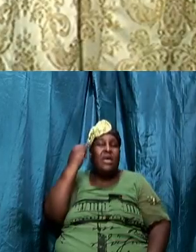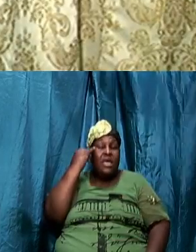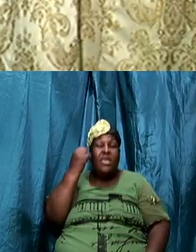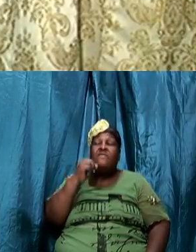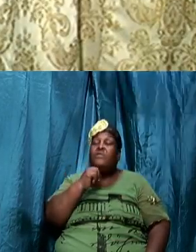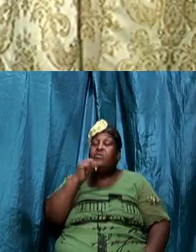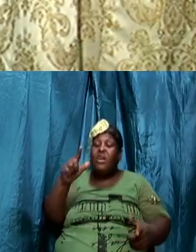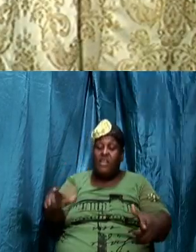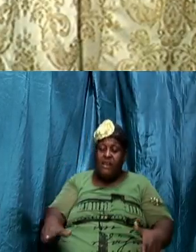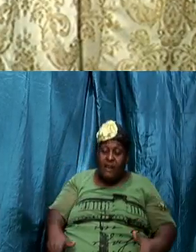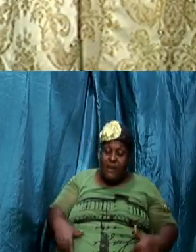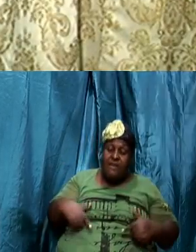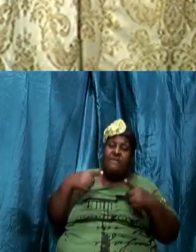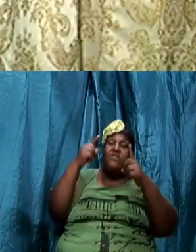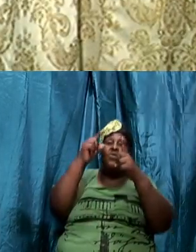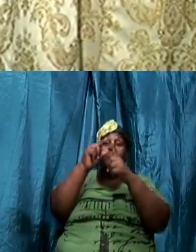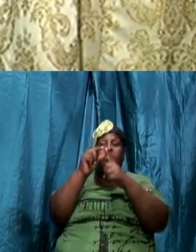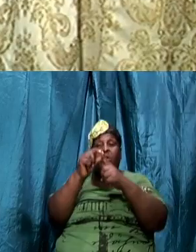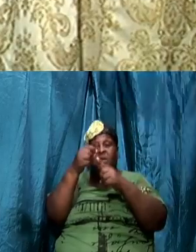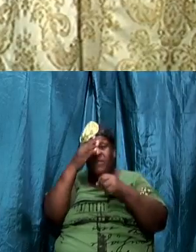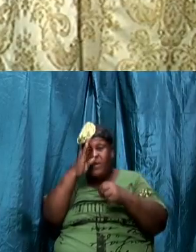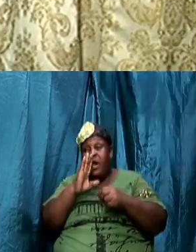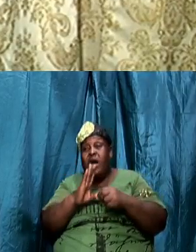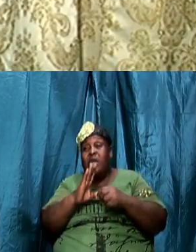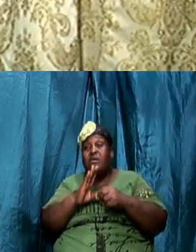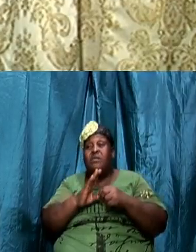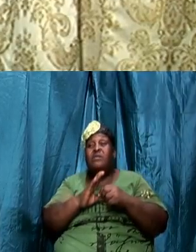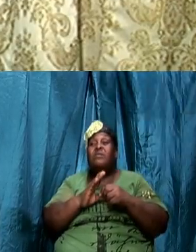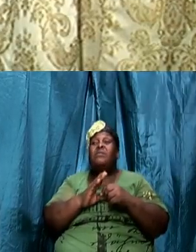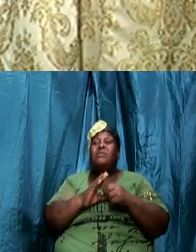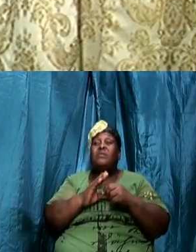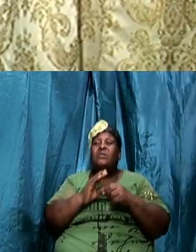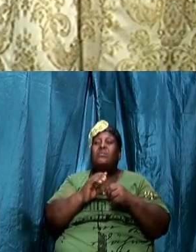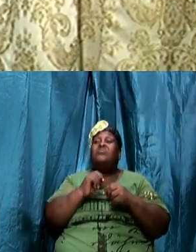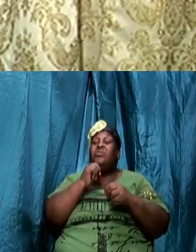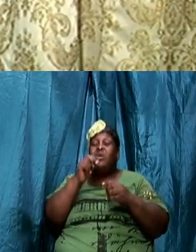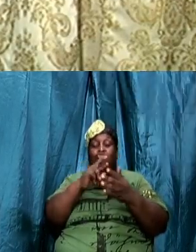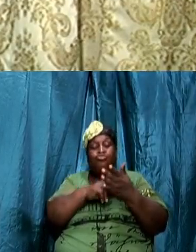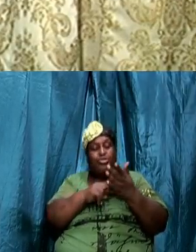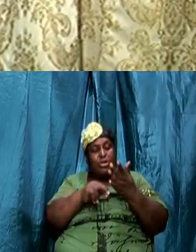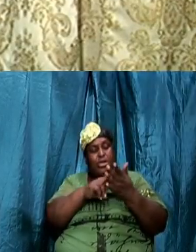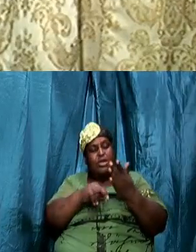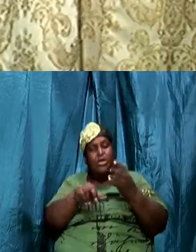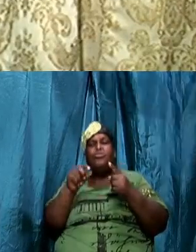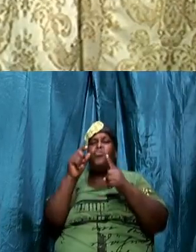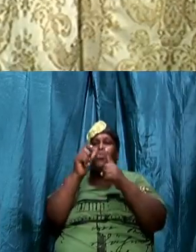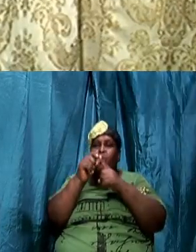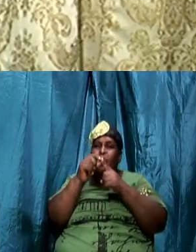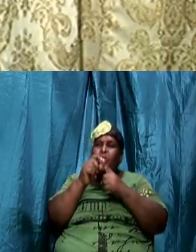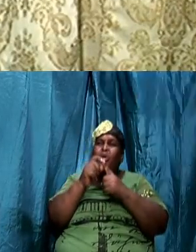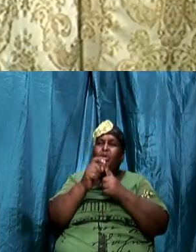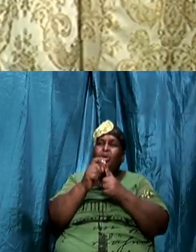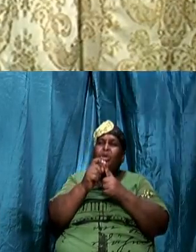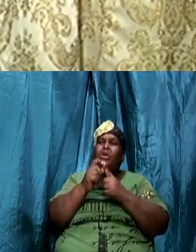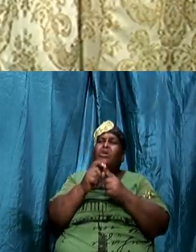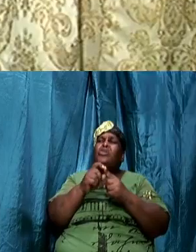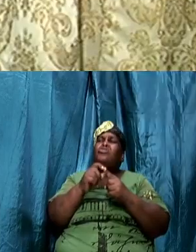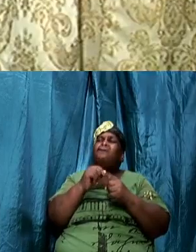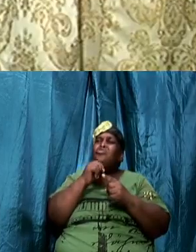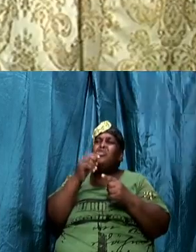living in the word, if we are not walking in the word, and if we are not serving